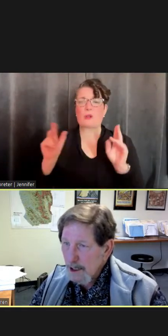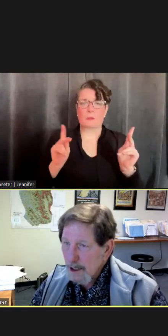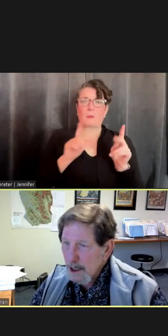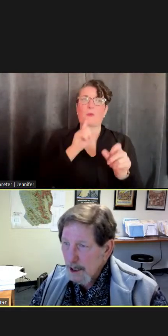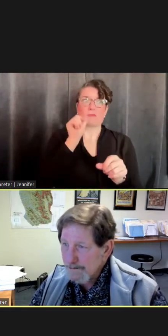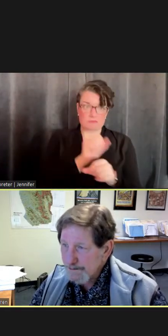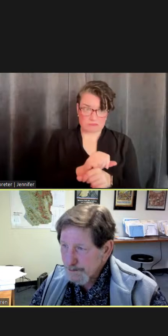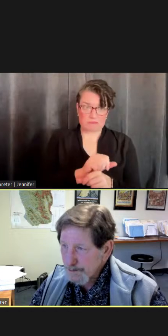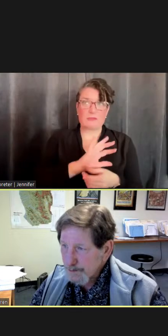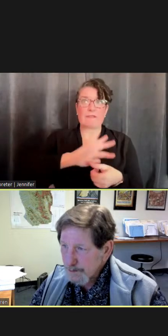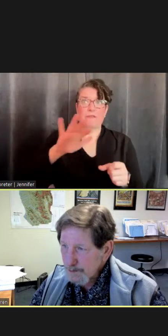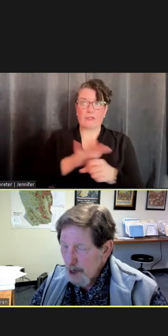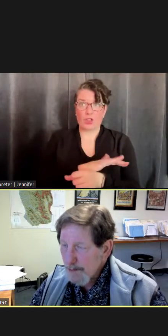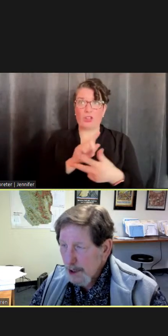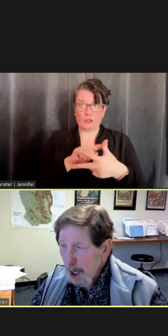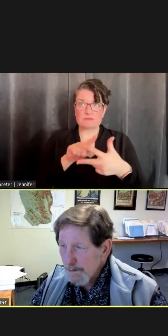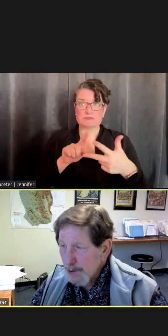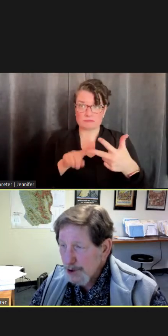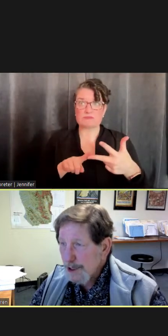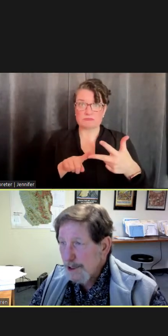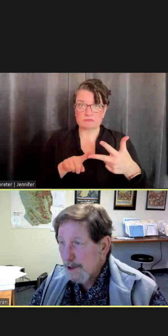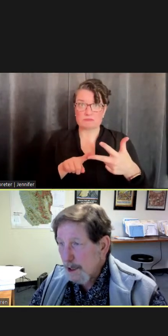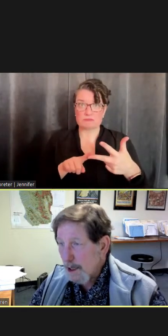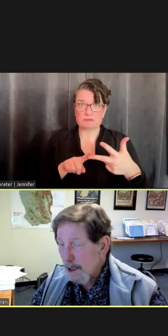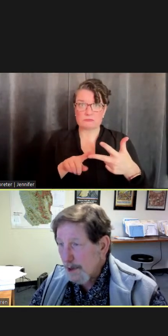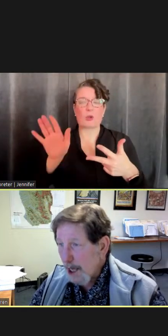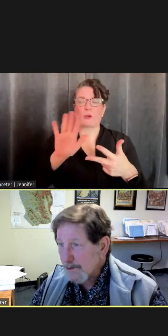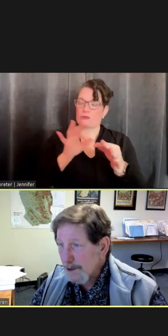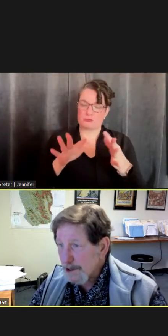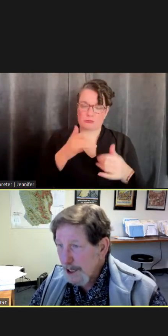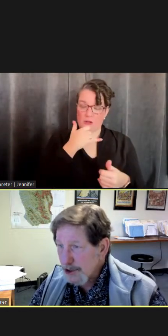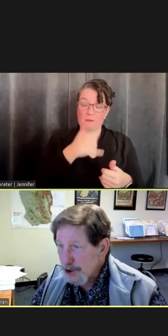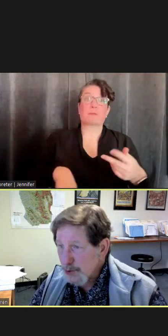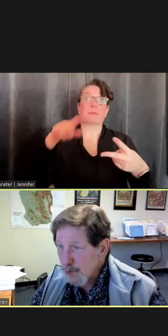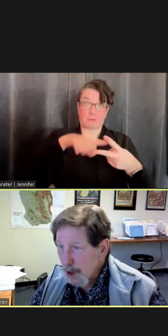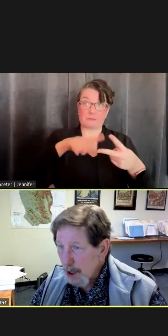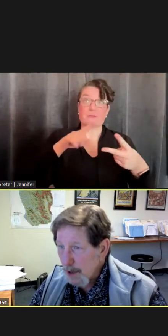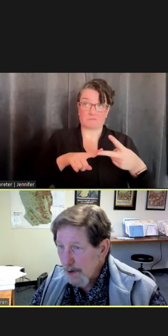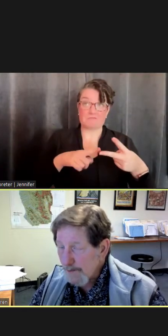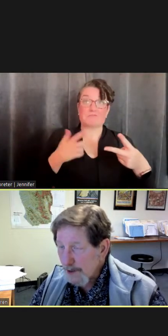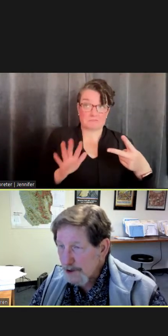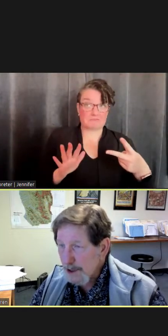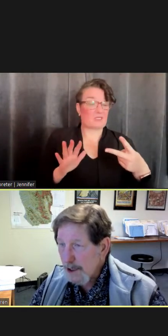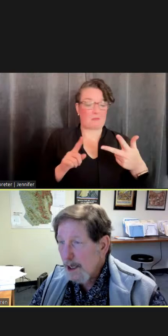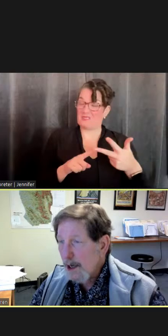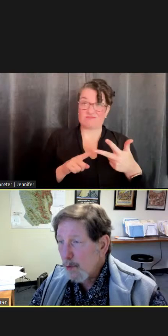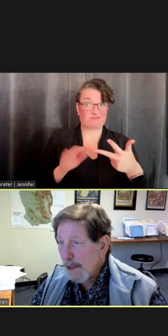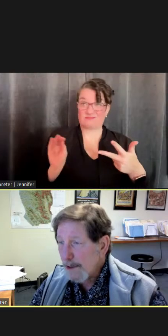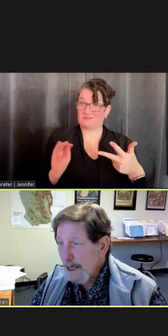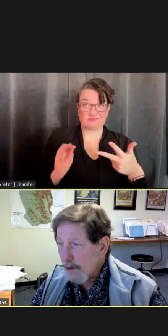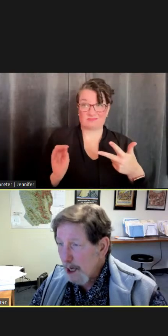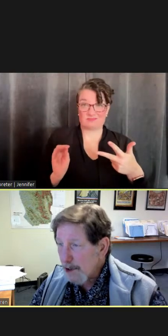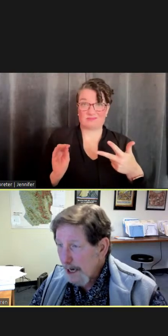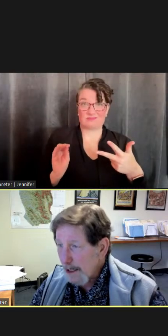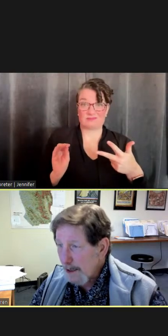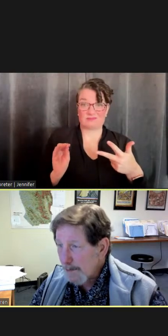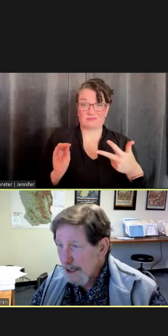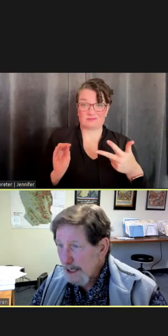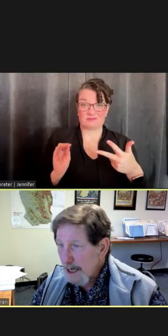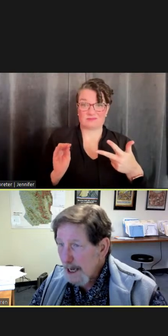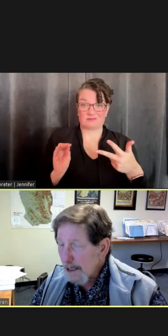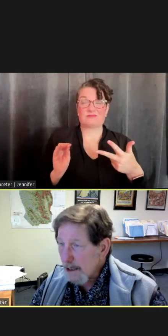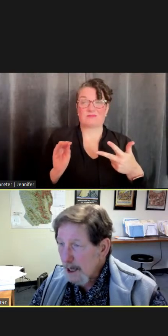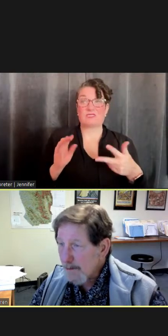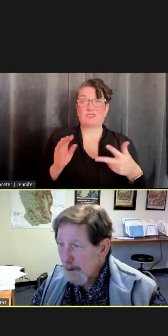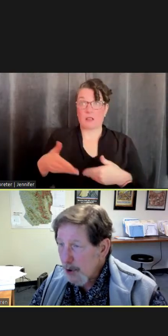vaccinated but not boosted, hospitalizations efficacy went down under